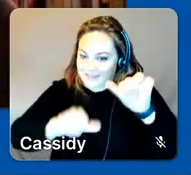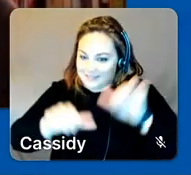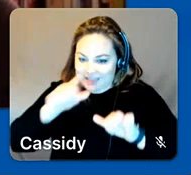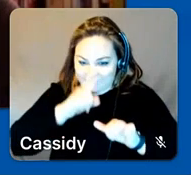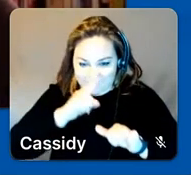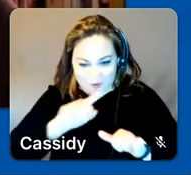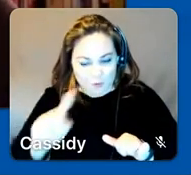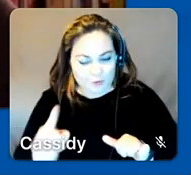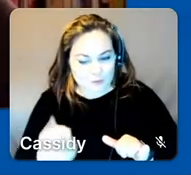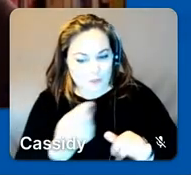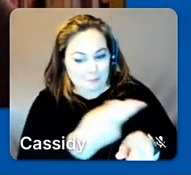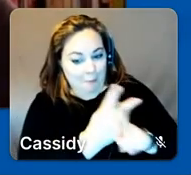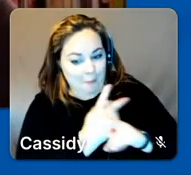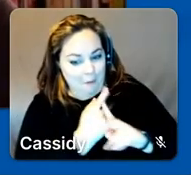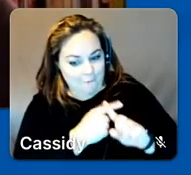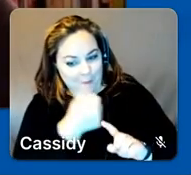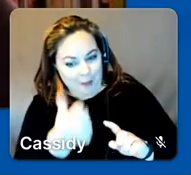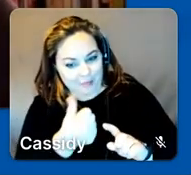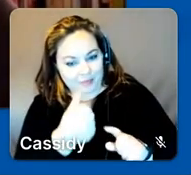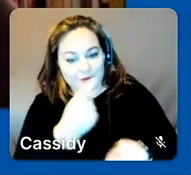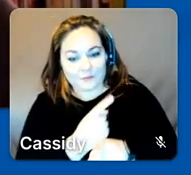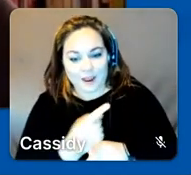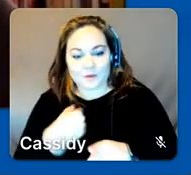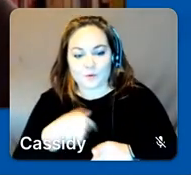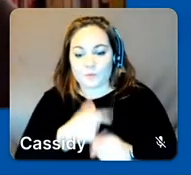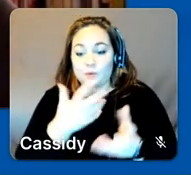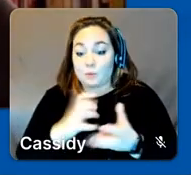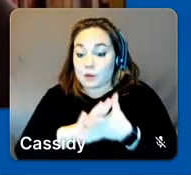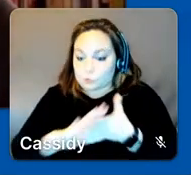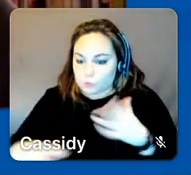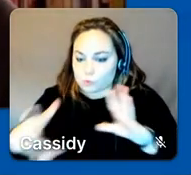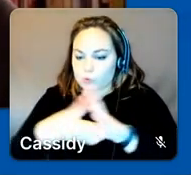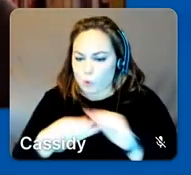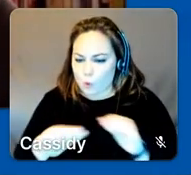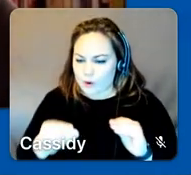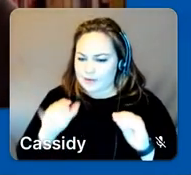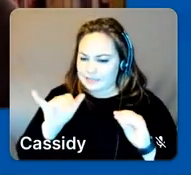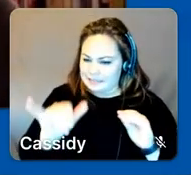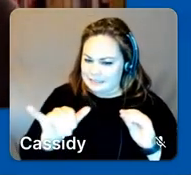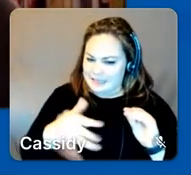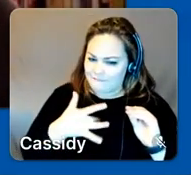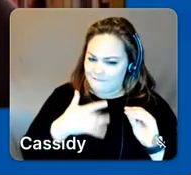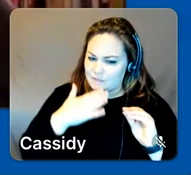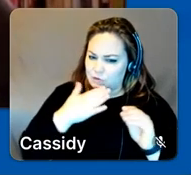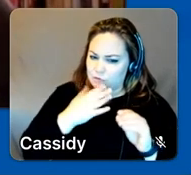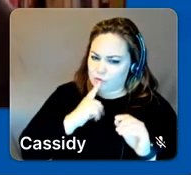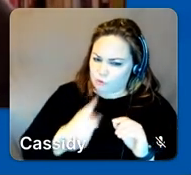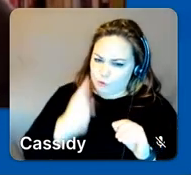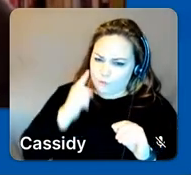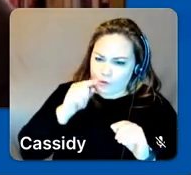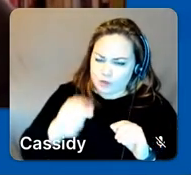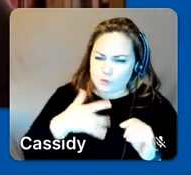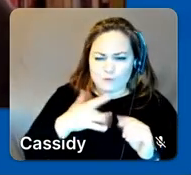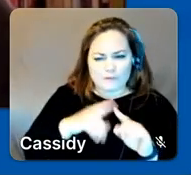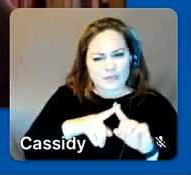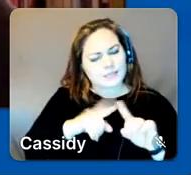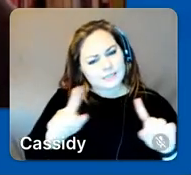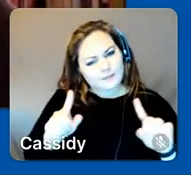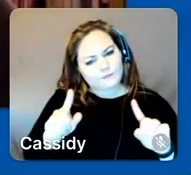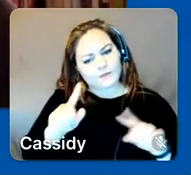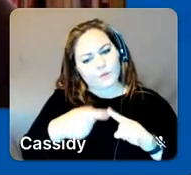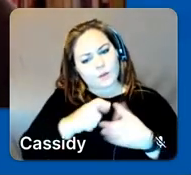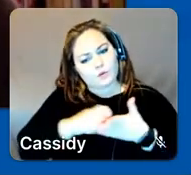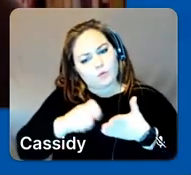invent a ghost story or historical fiction. We just want to tell the story. Does that ring true to you? Did you find that it was different to write the